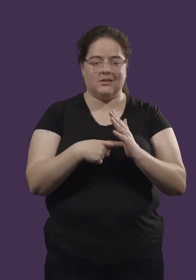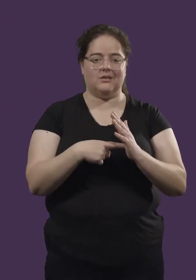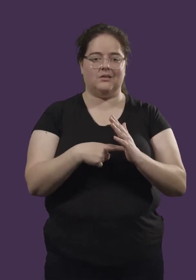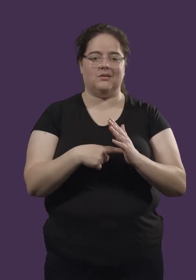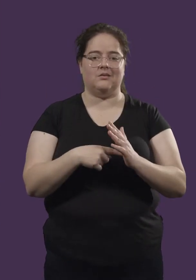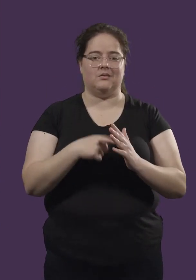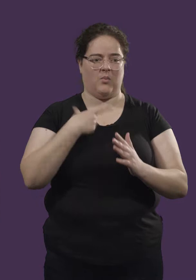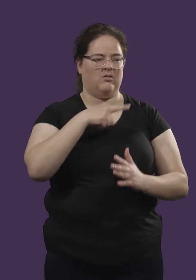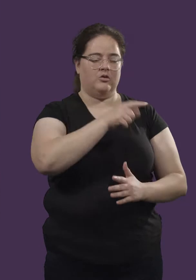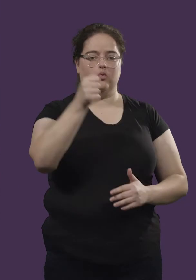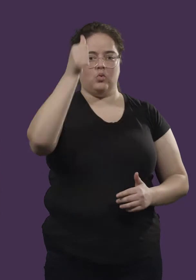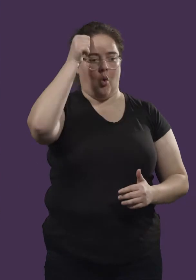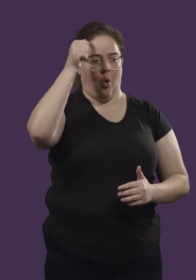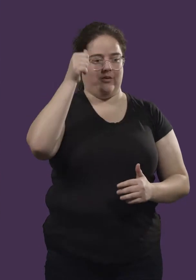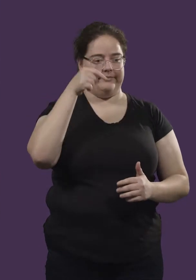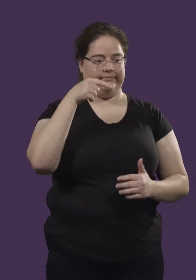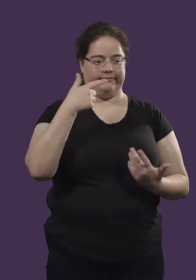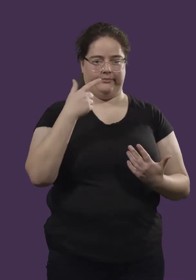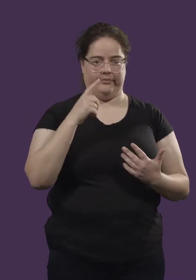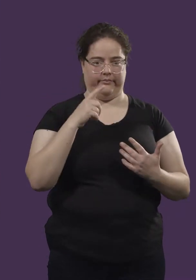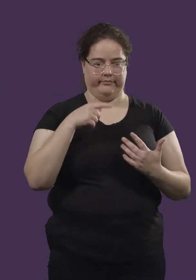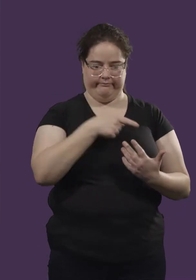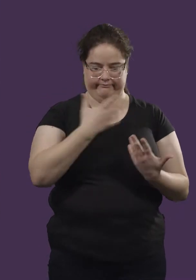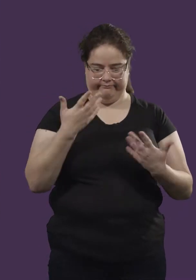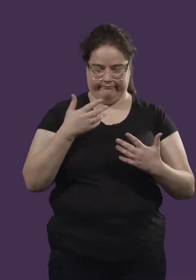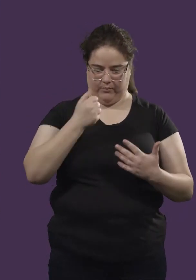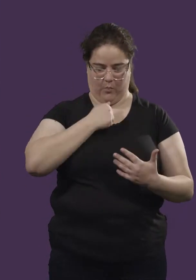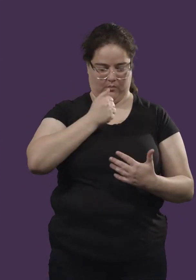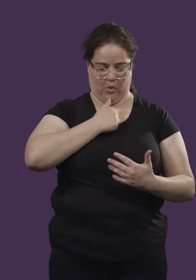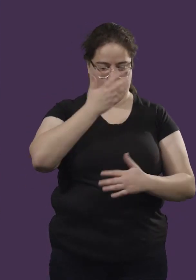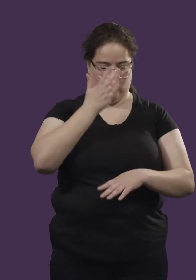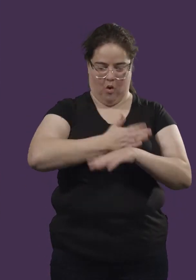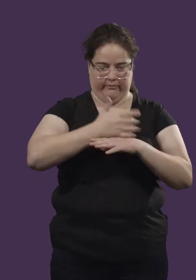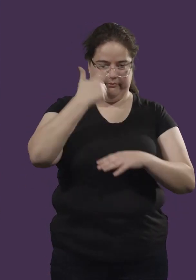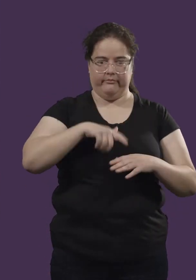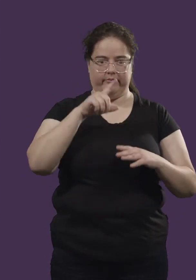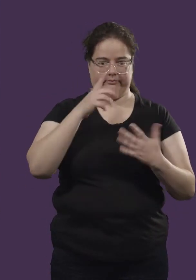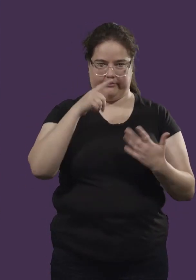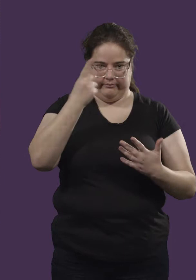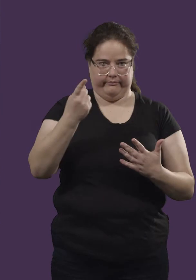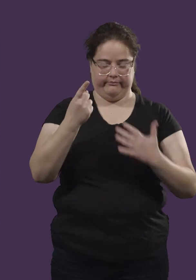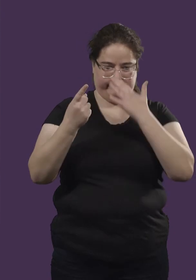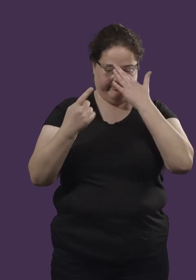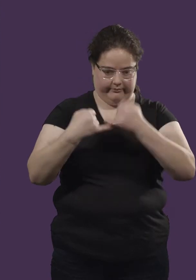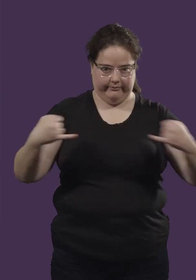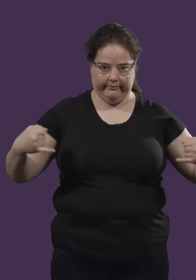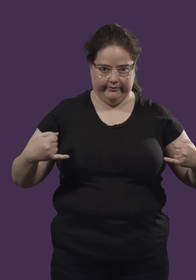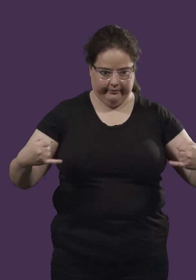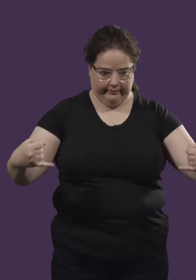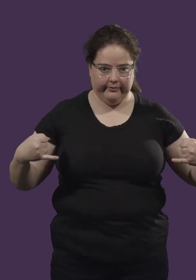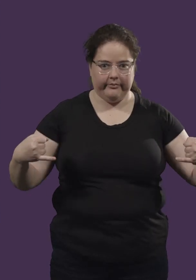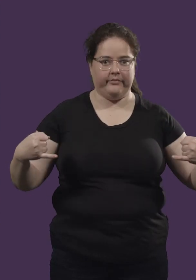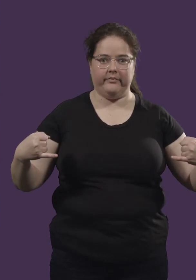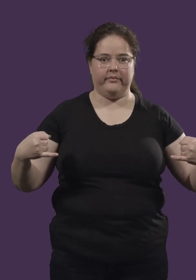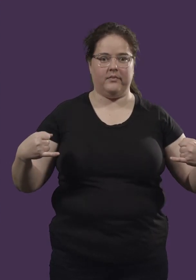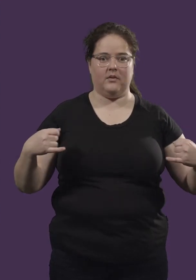because she obviously acknowledges that it's beyond her scope and ability as a support worker to provide that level of support. So we